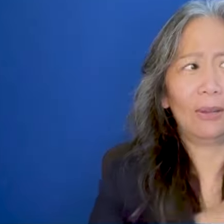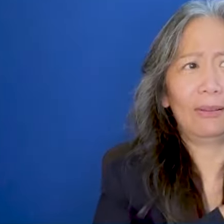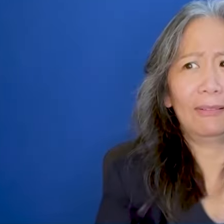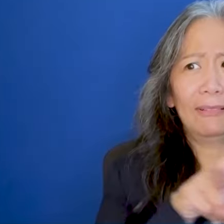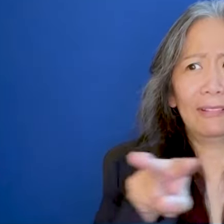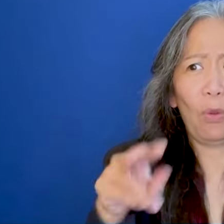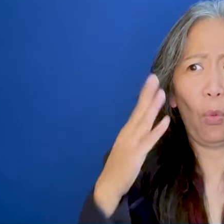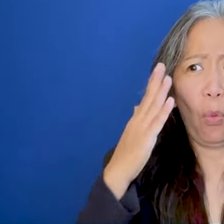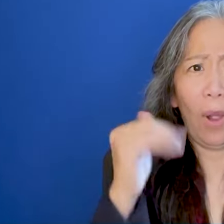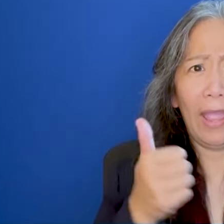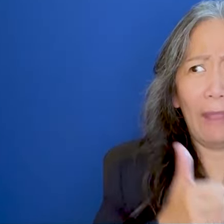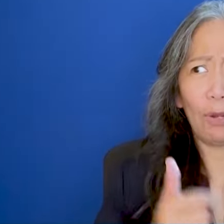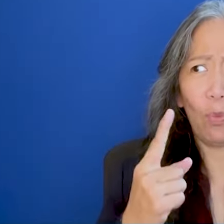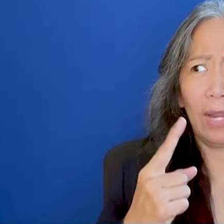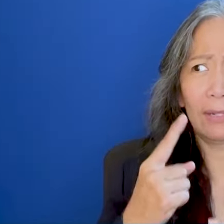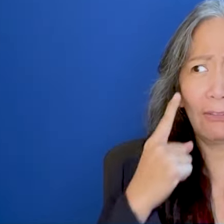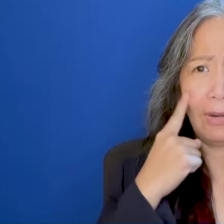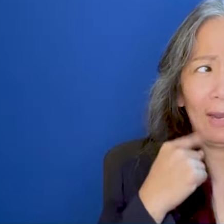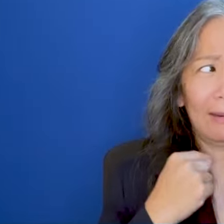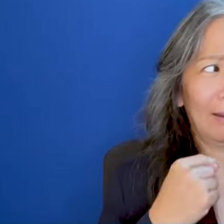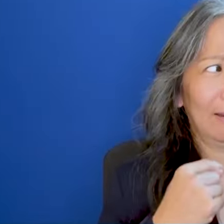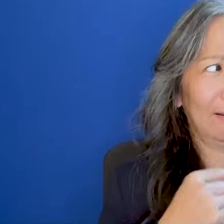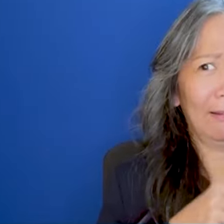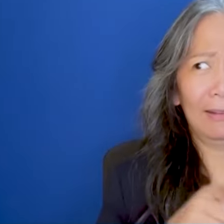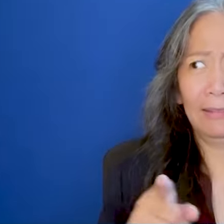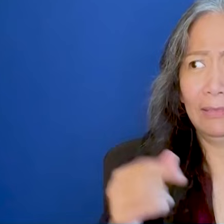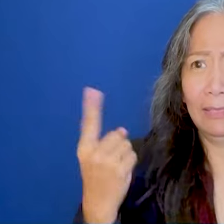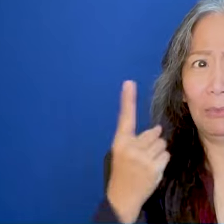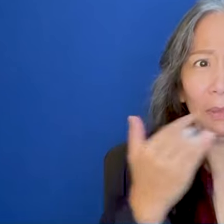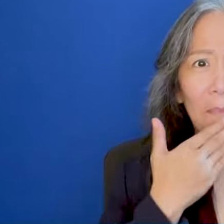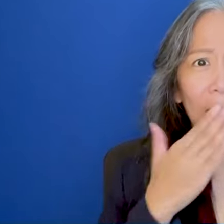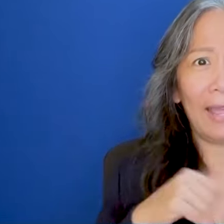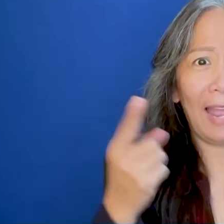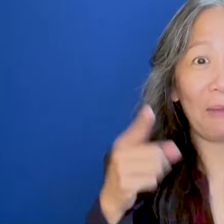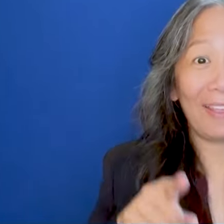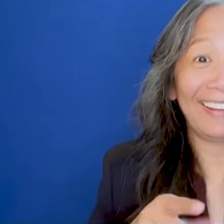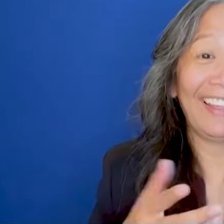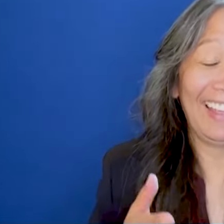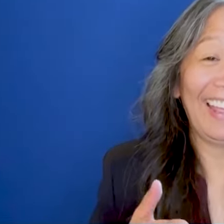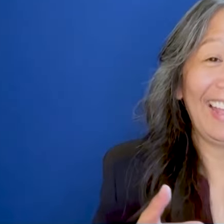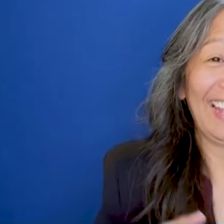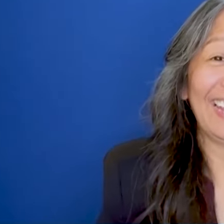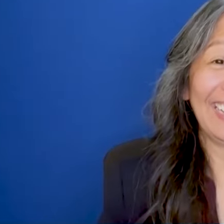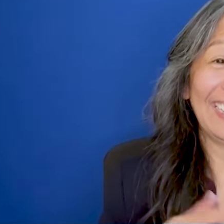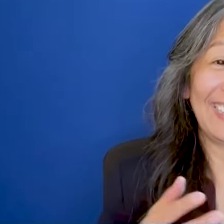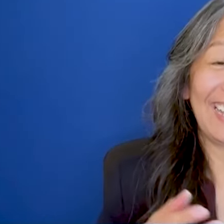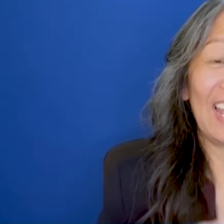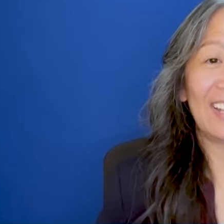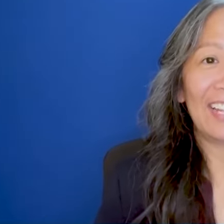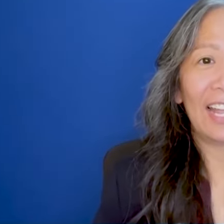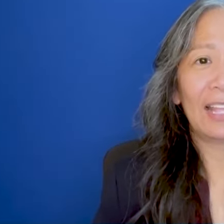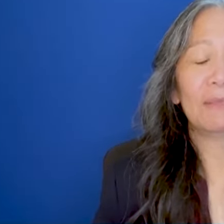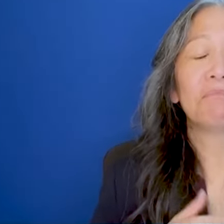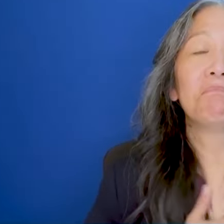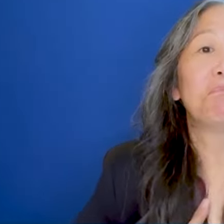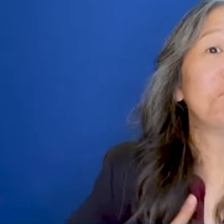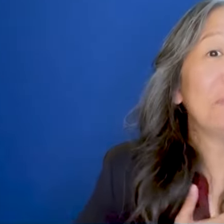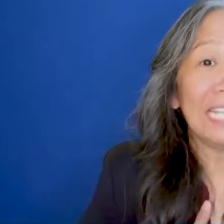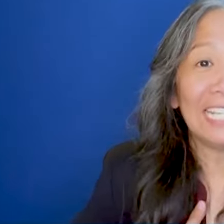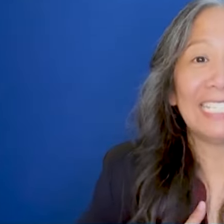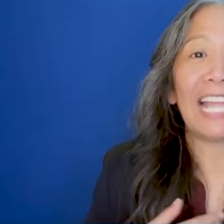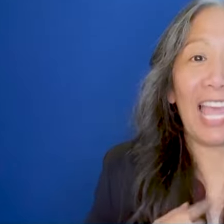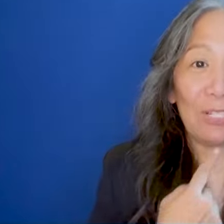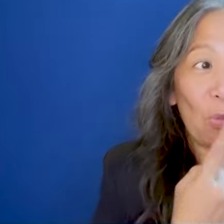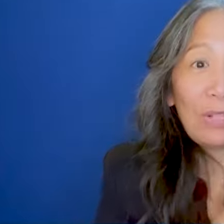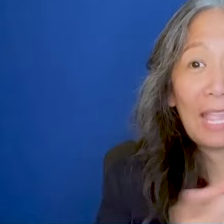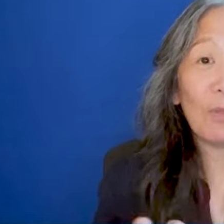Because they're looking around wondering why is everybody crying? Something that, like, what, something bad happened? And I just remember telling the others,